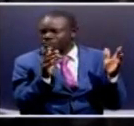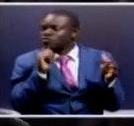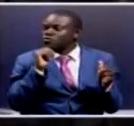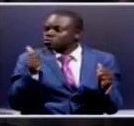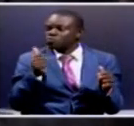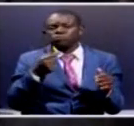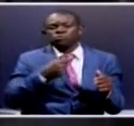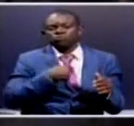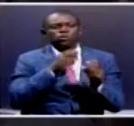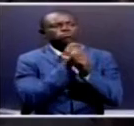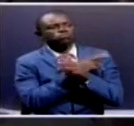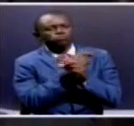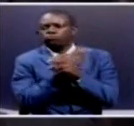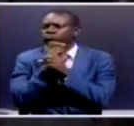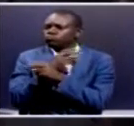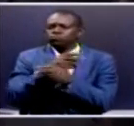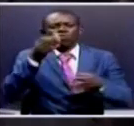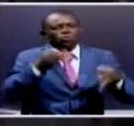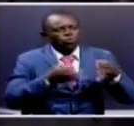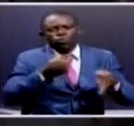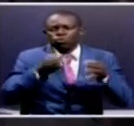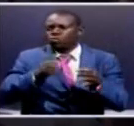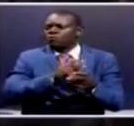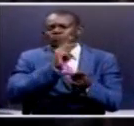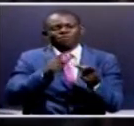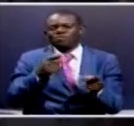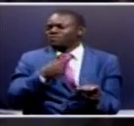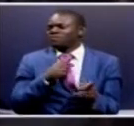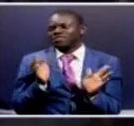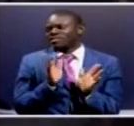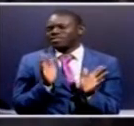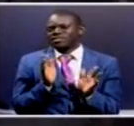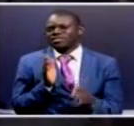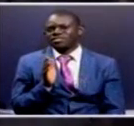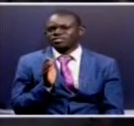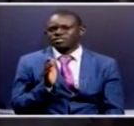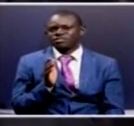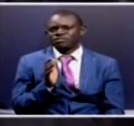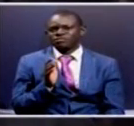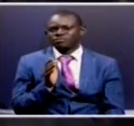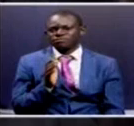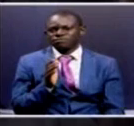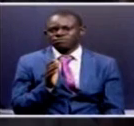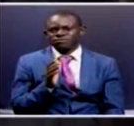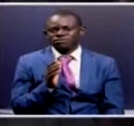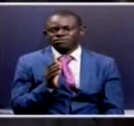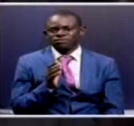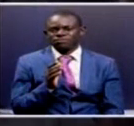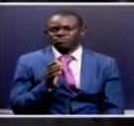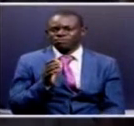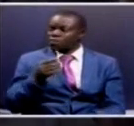carpet before the Constitutional Court, trying to chase the wind. And I tell you, if I didn't have